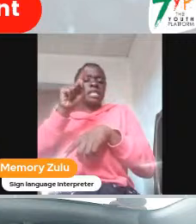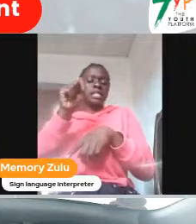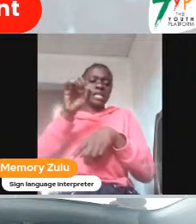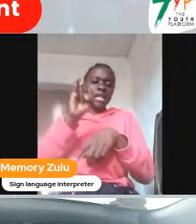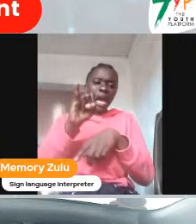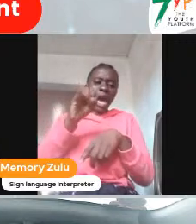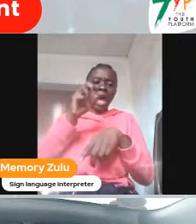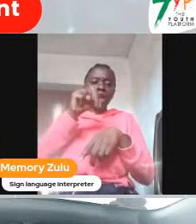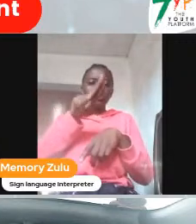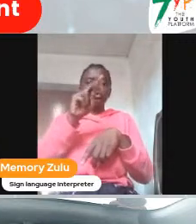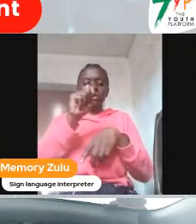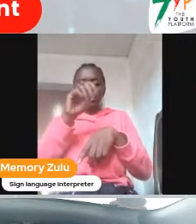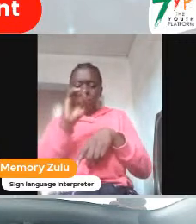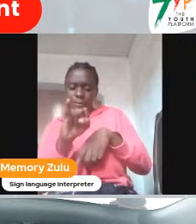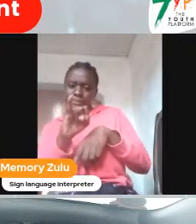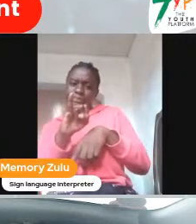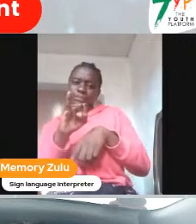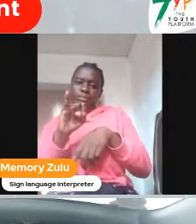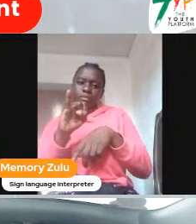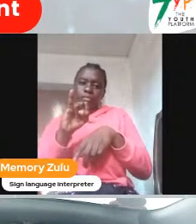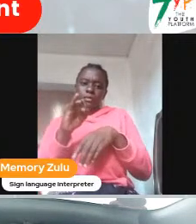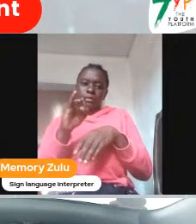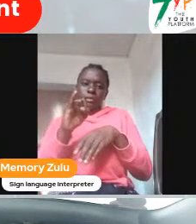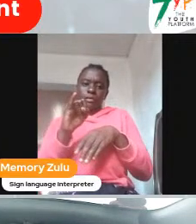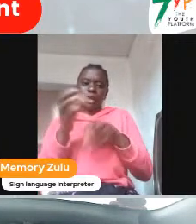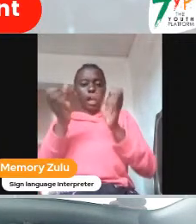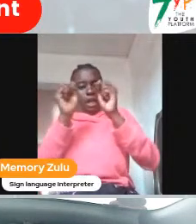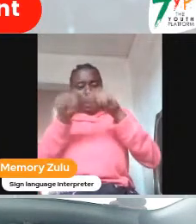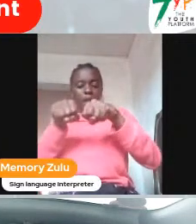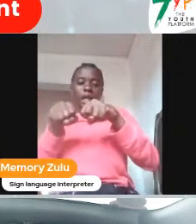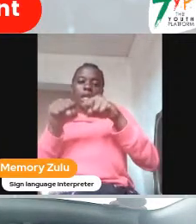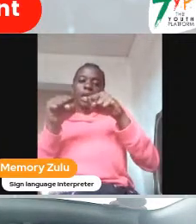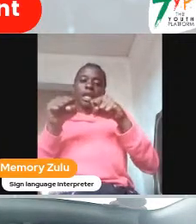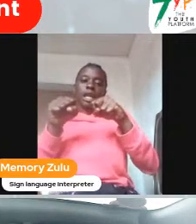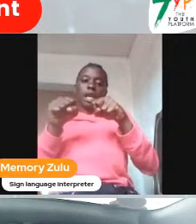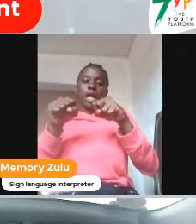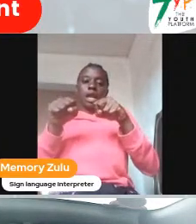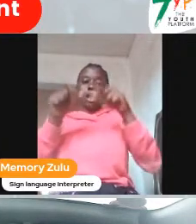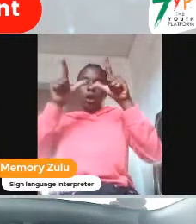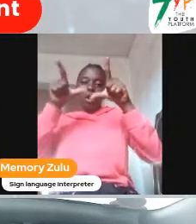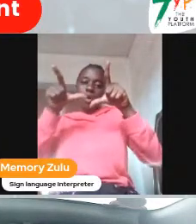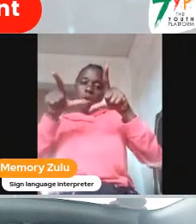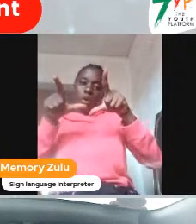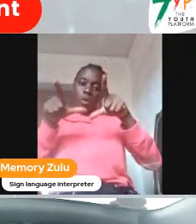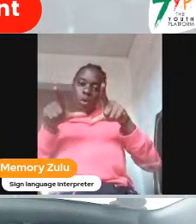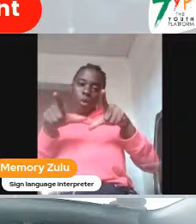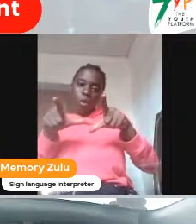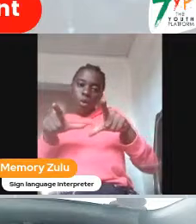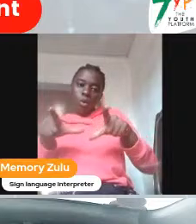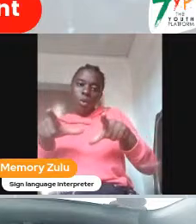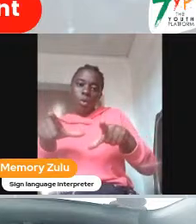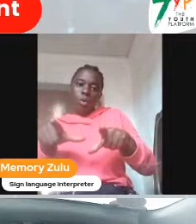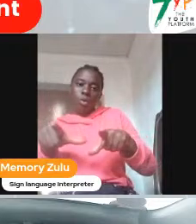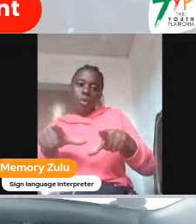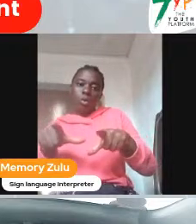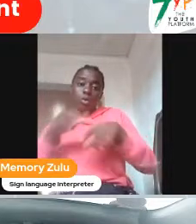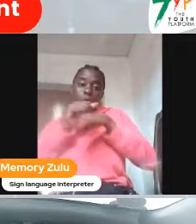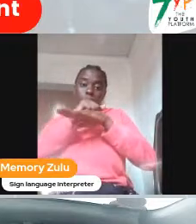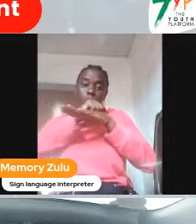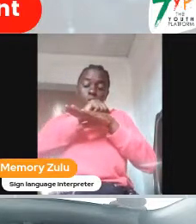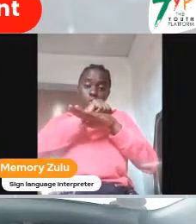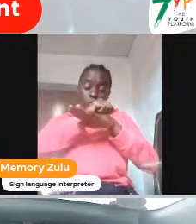then we'll reduce the spread. And like that, we're going to prevent these conditions.